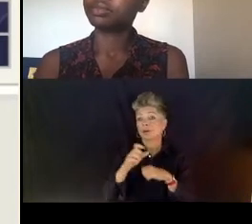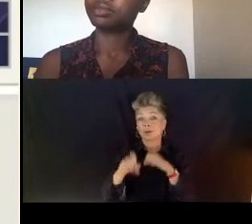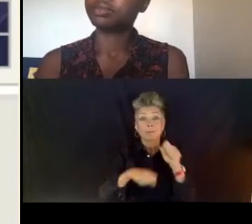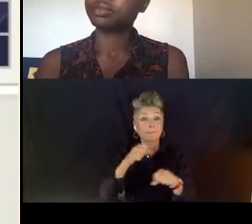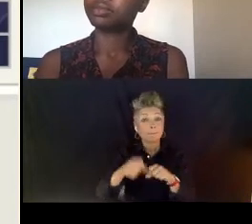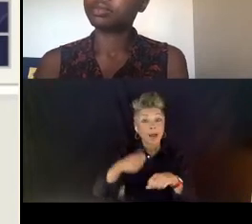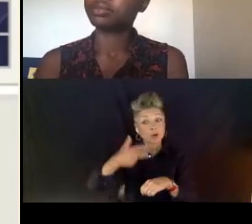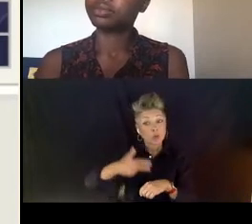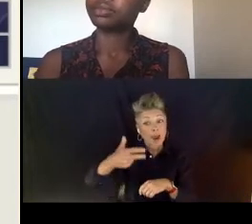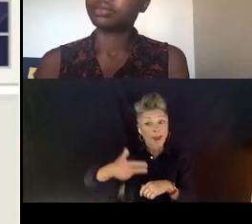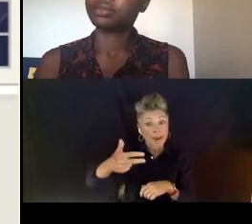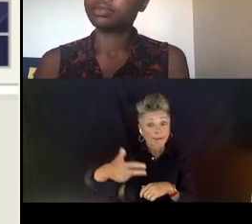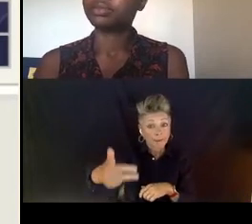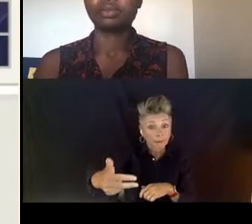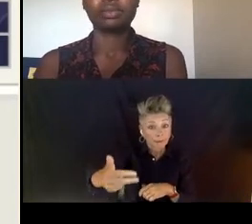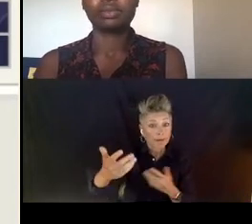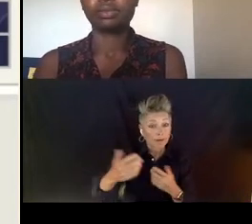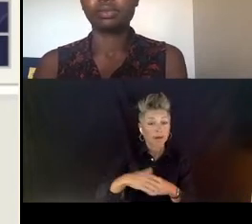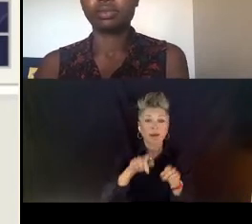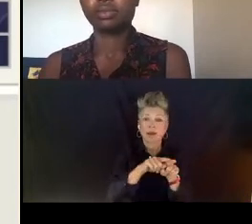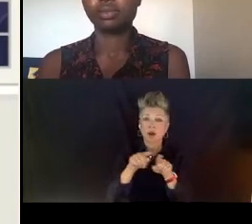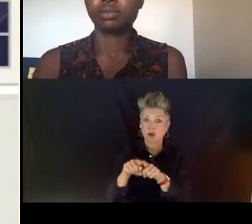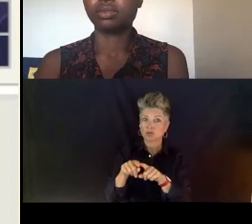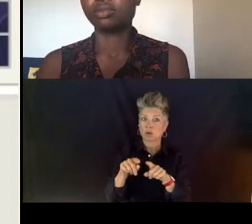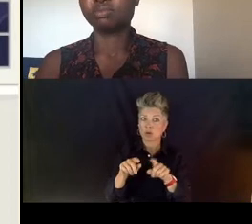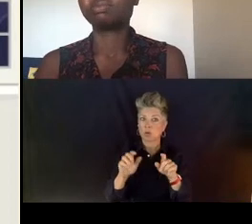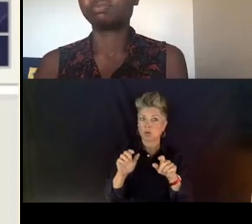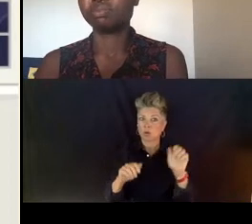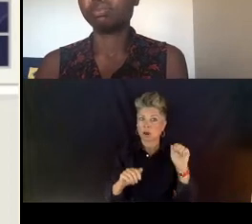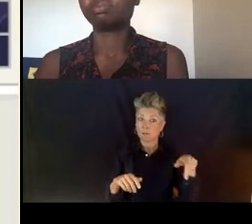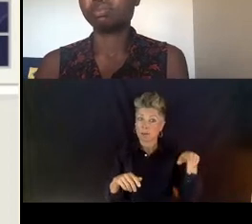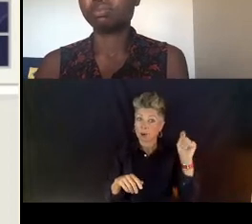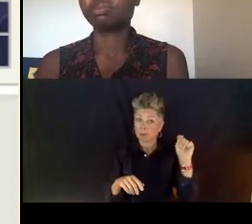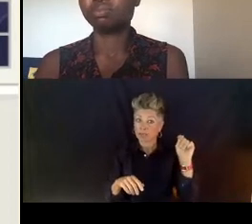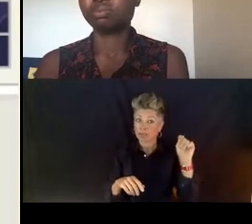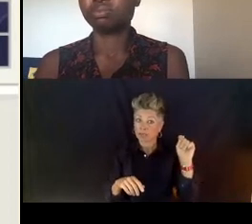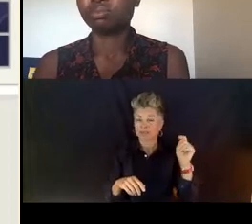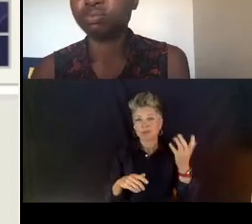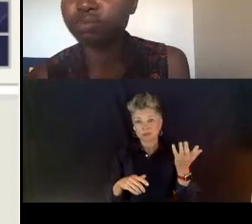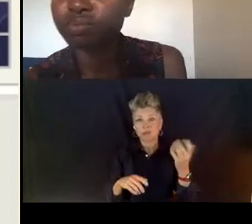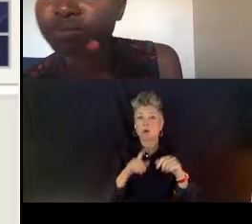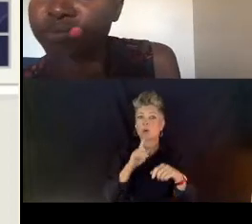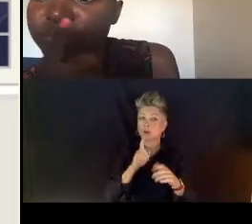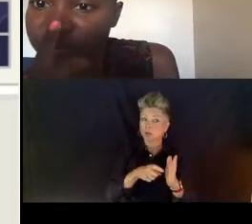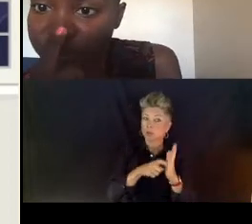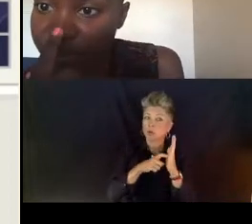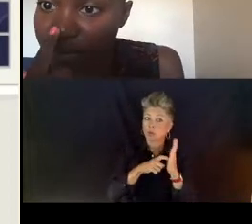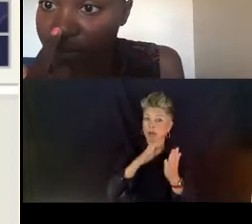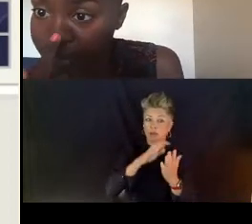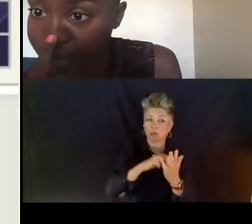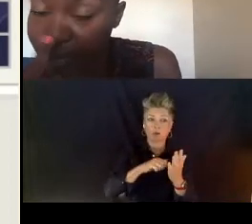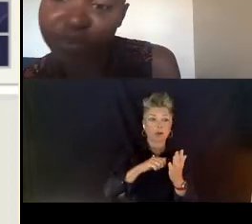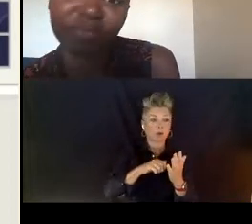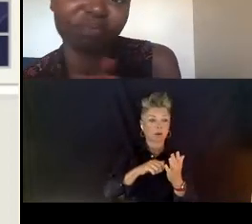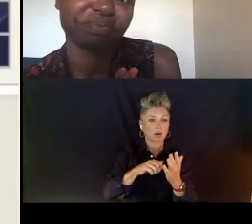things like that, and then also a parklet. So it would require removal of one of the parking